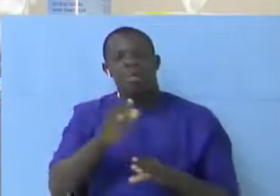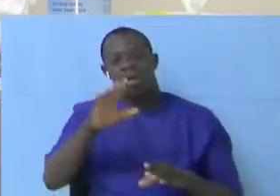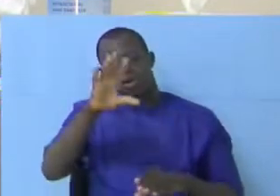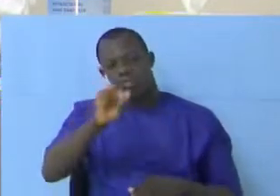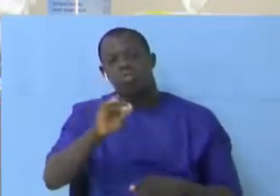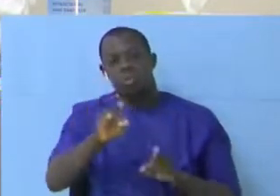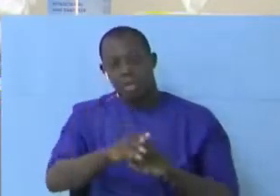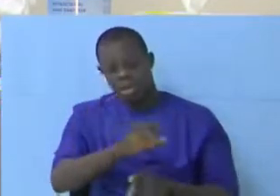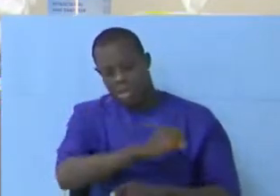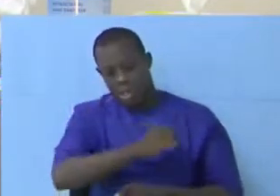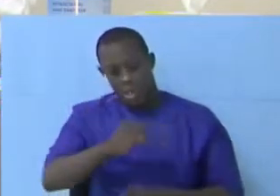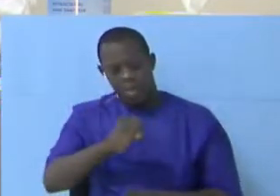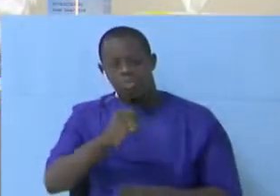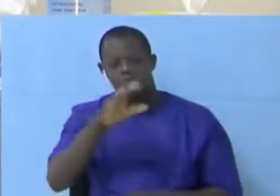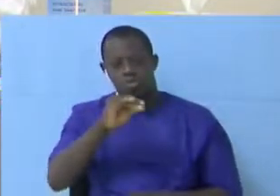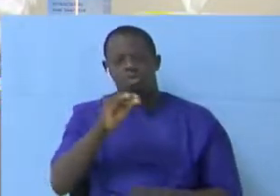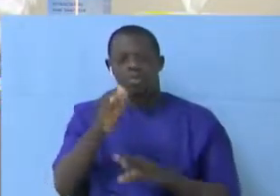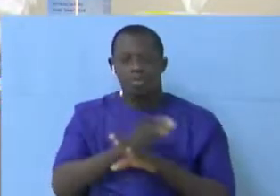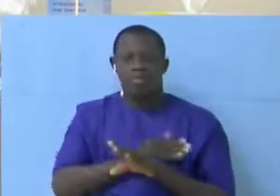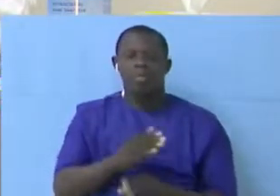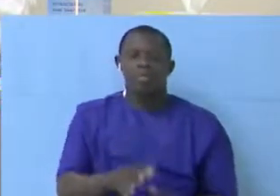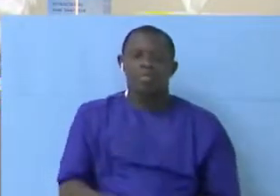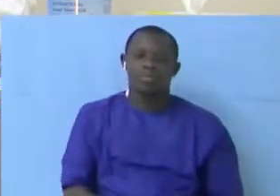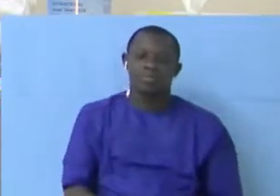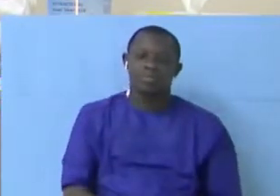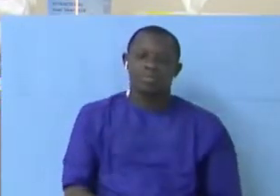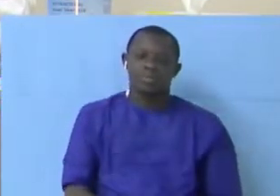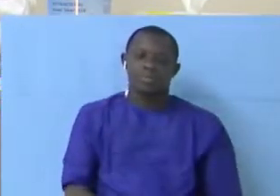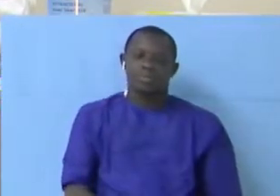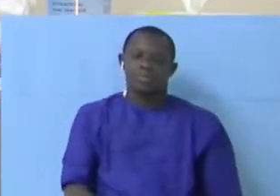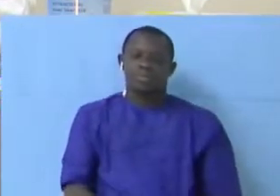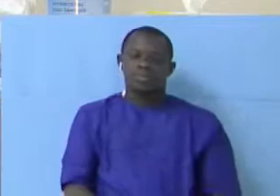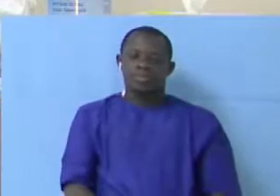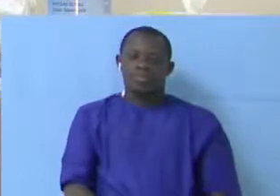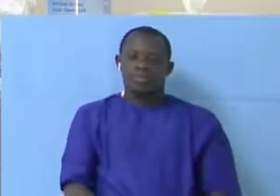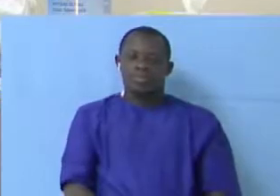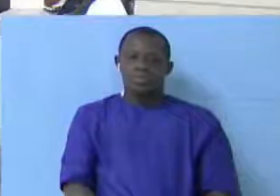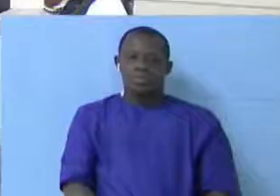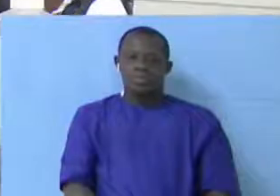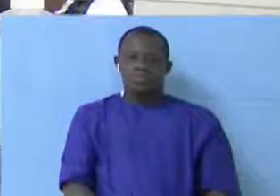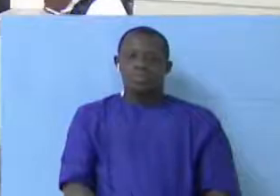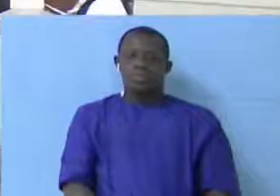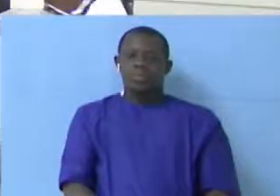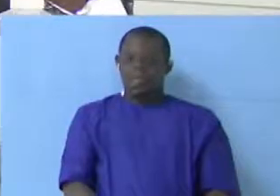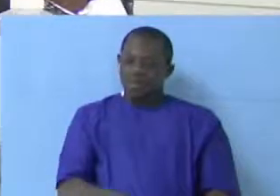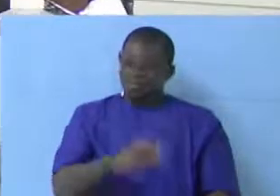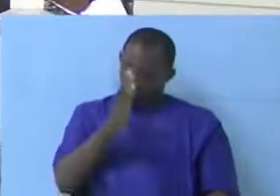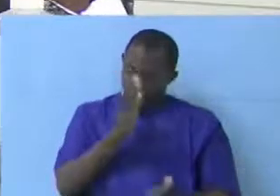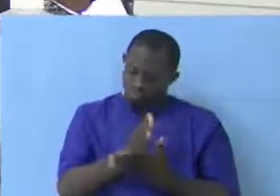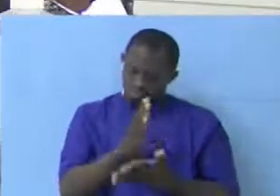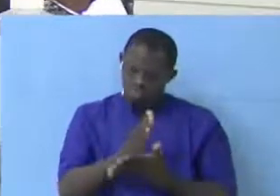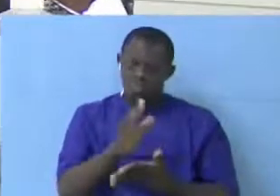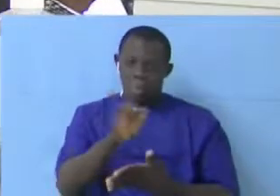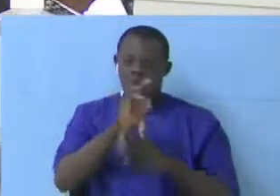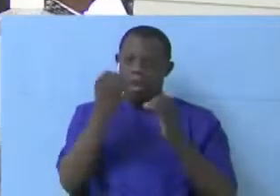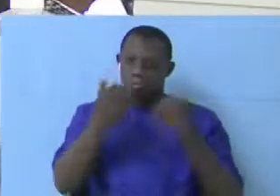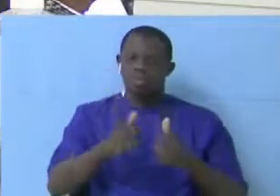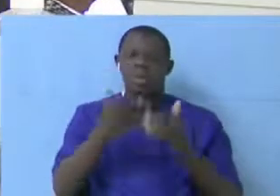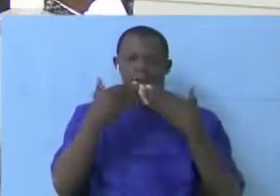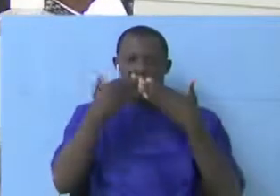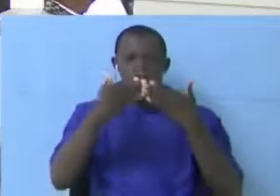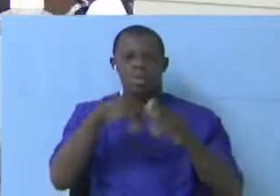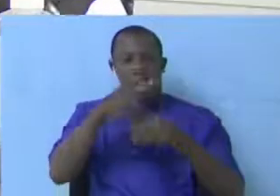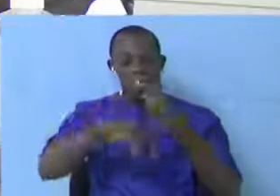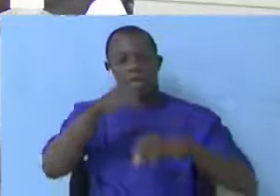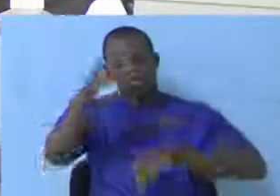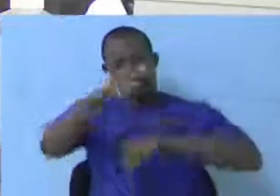ya tajire nde ya warando ya liba. But that's what I'm sondi saying. kuma la. That's absolutely the fact. but away from So tell us about the torture.